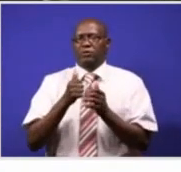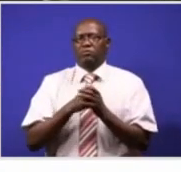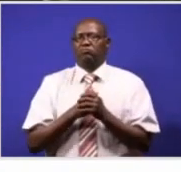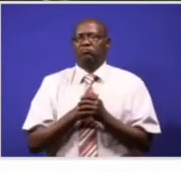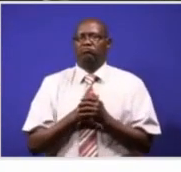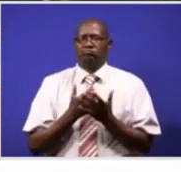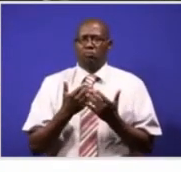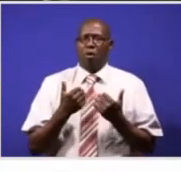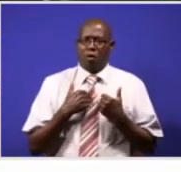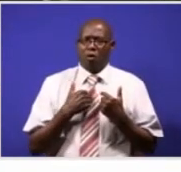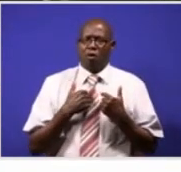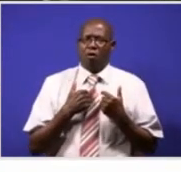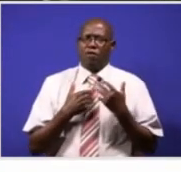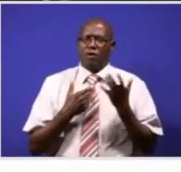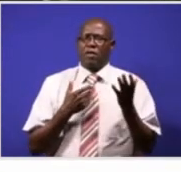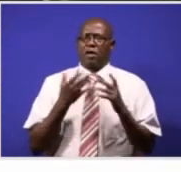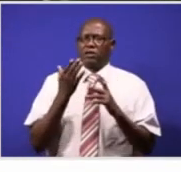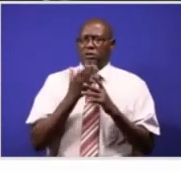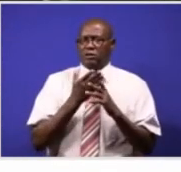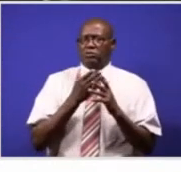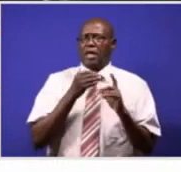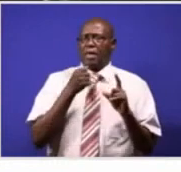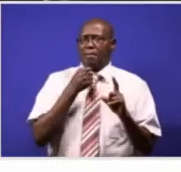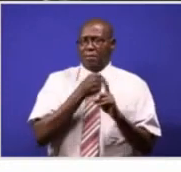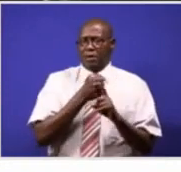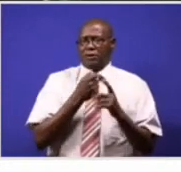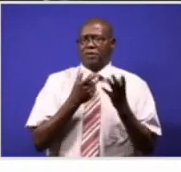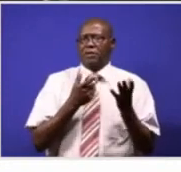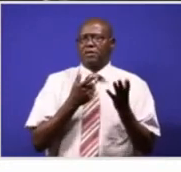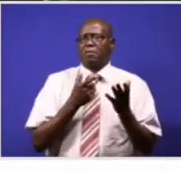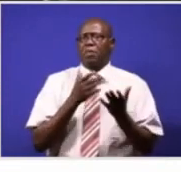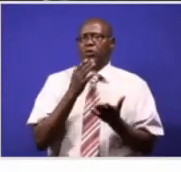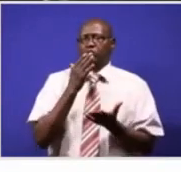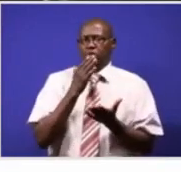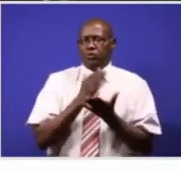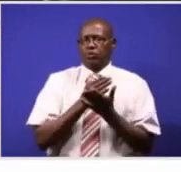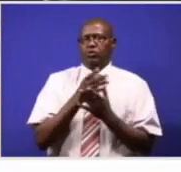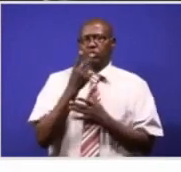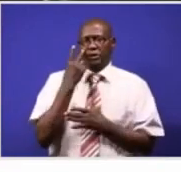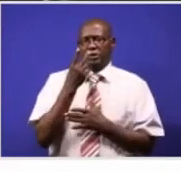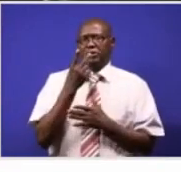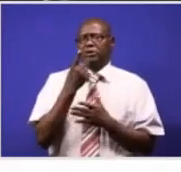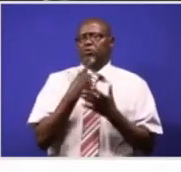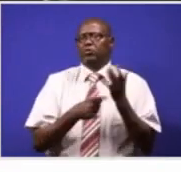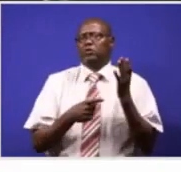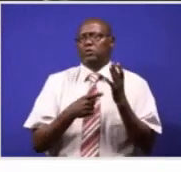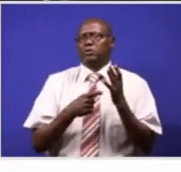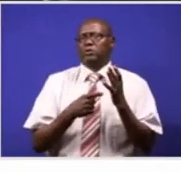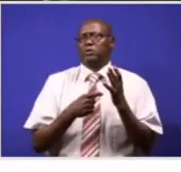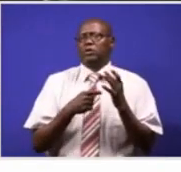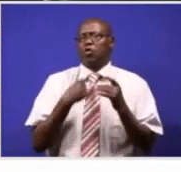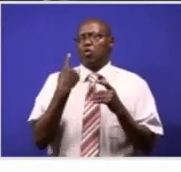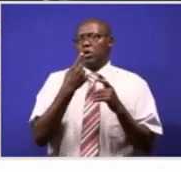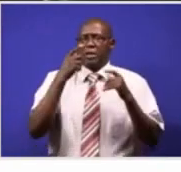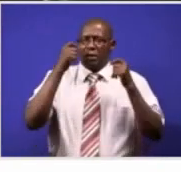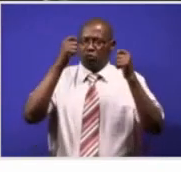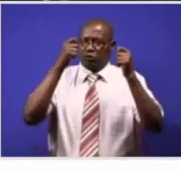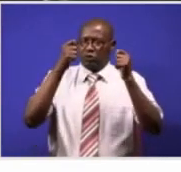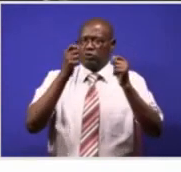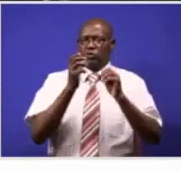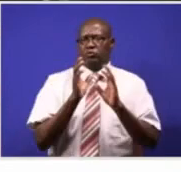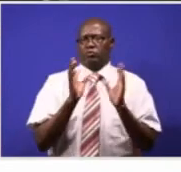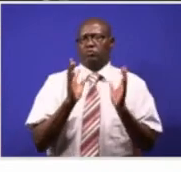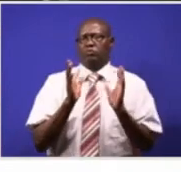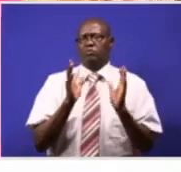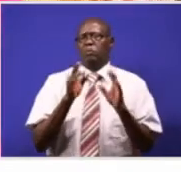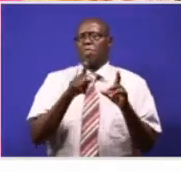Yes, we have a lot of psychological impact. Actually, what we are seeing is not just a demonstration.